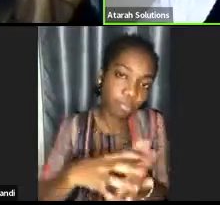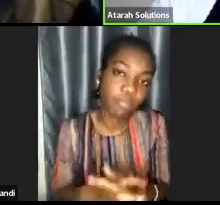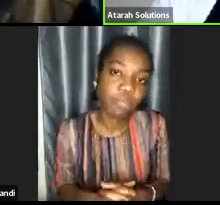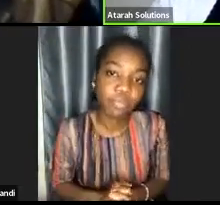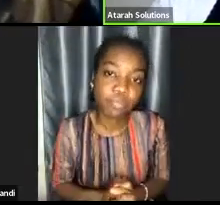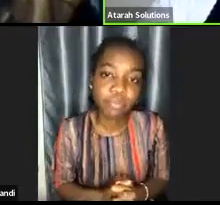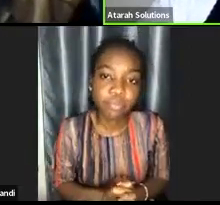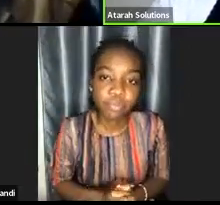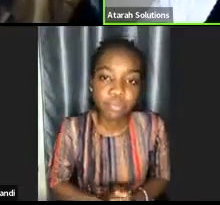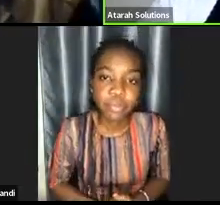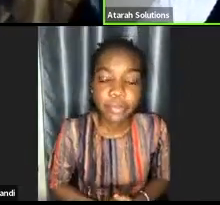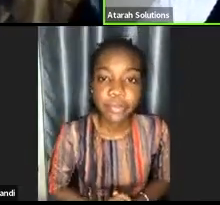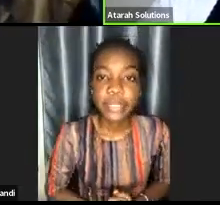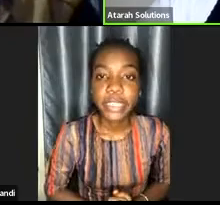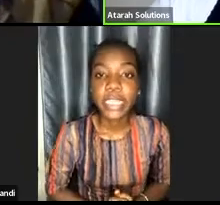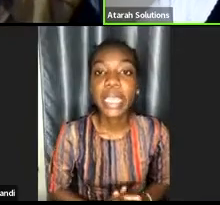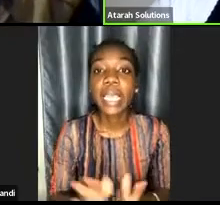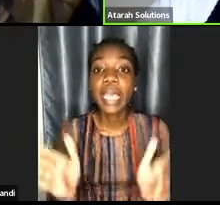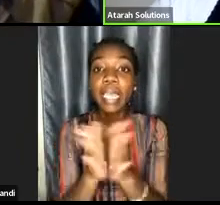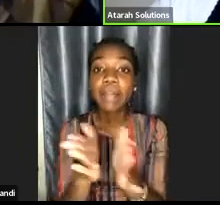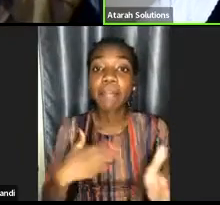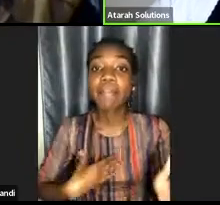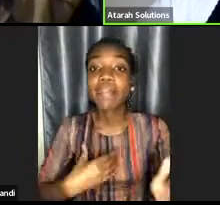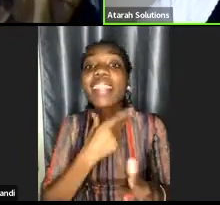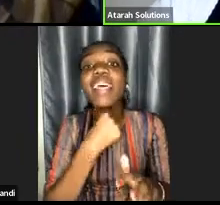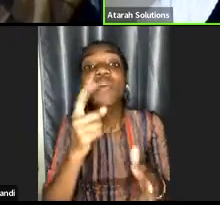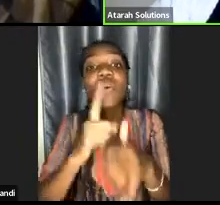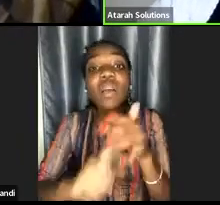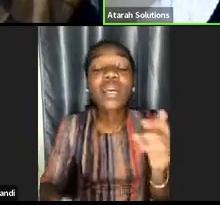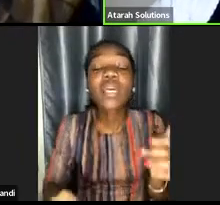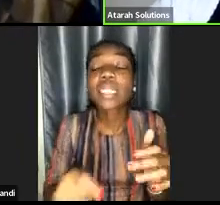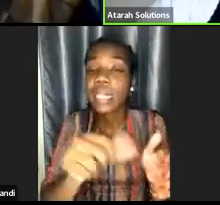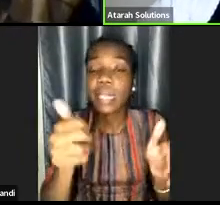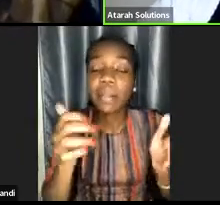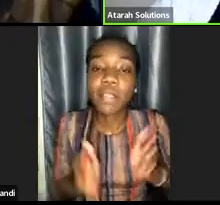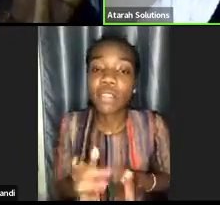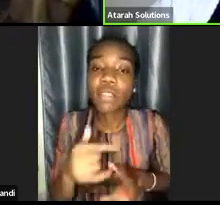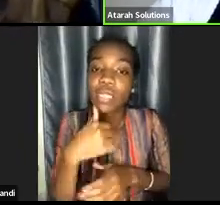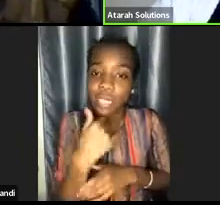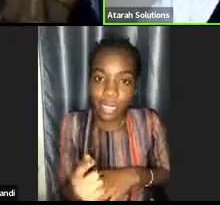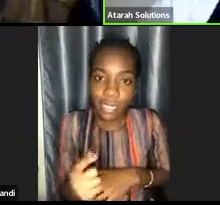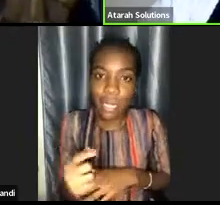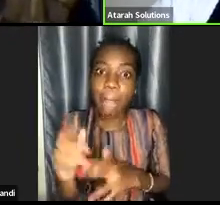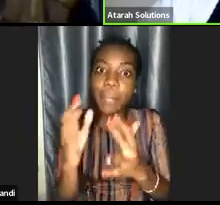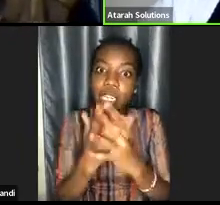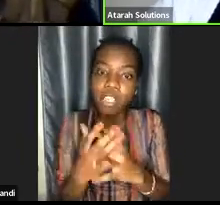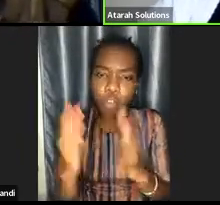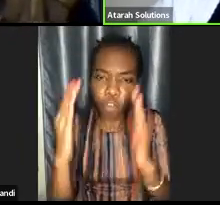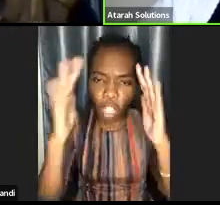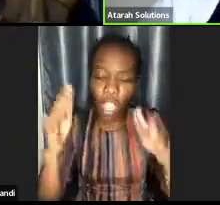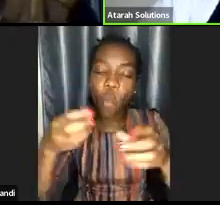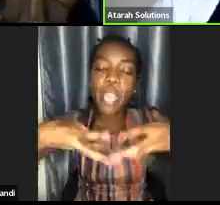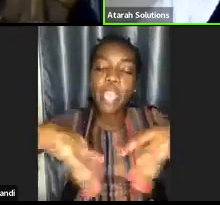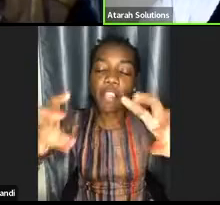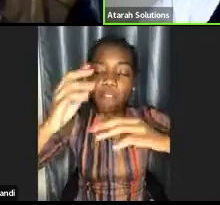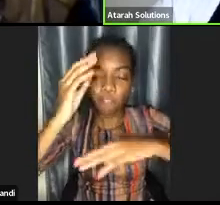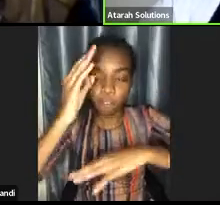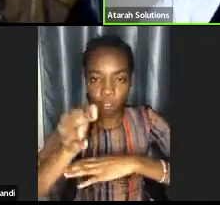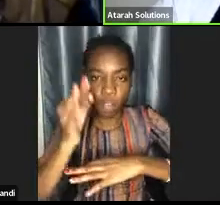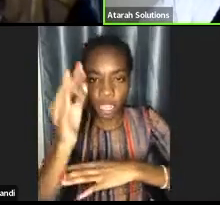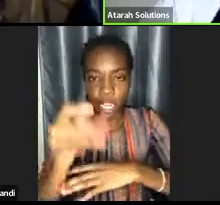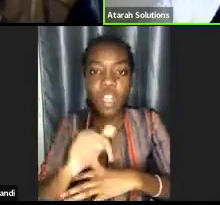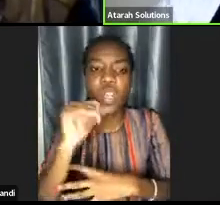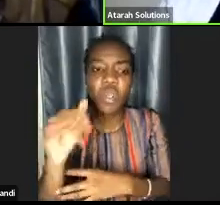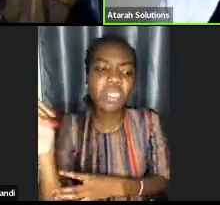Absolutely. And I like what Edwin Apacha has added here. Mediation focuses majorly on the way forward, not dwelling on